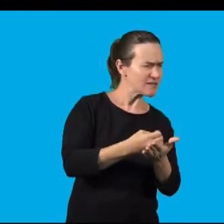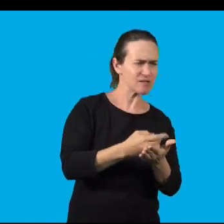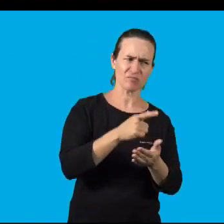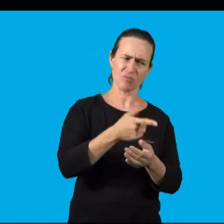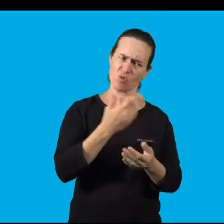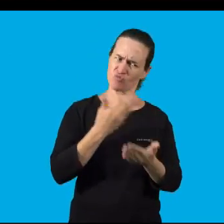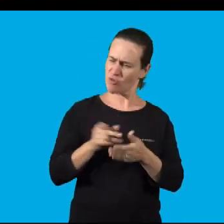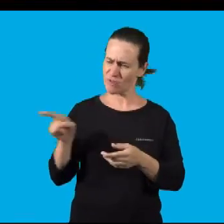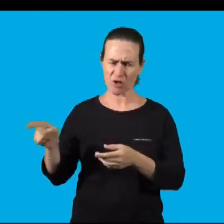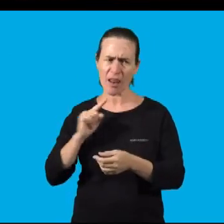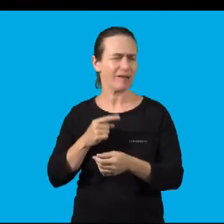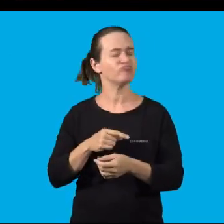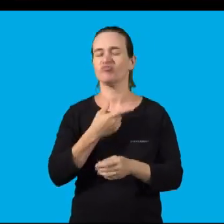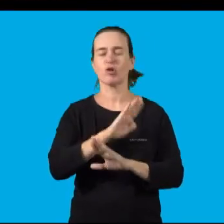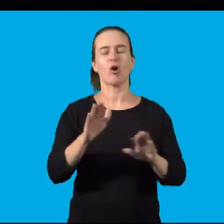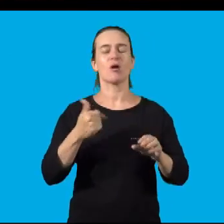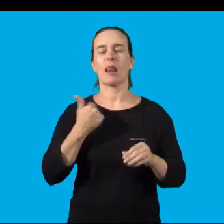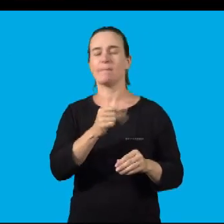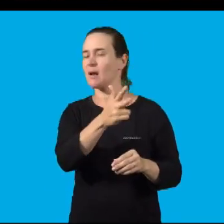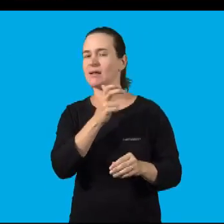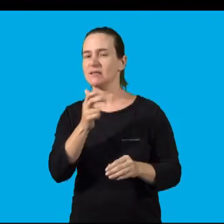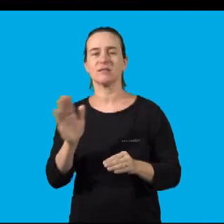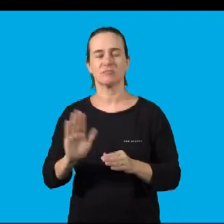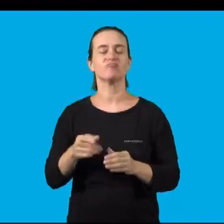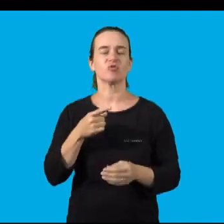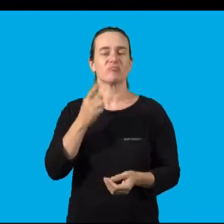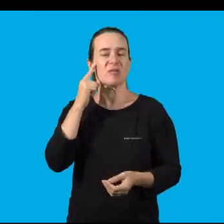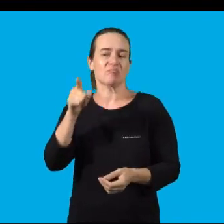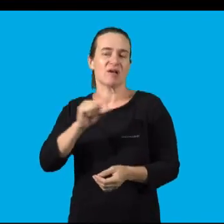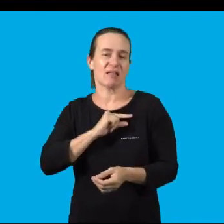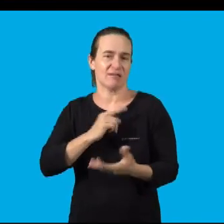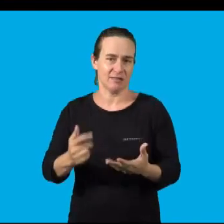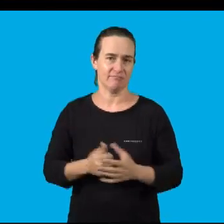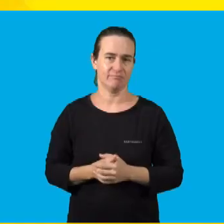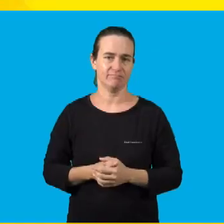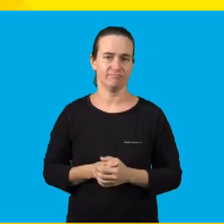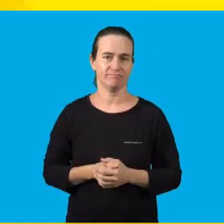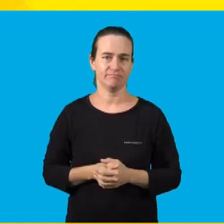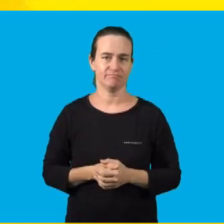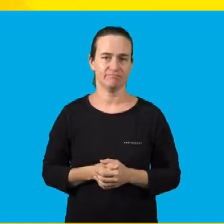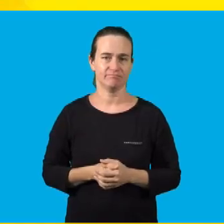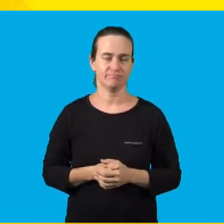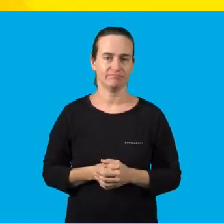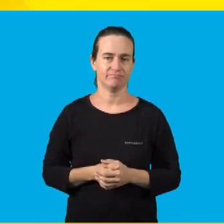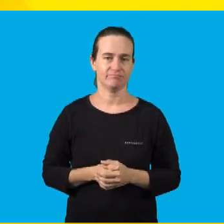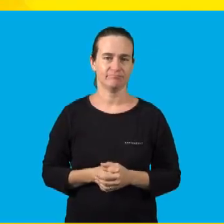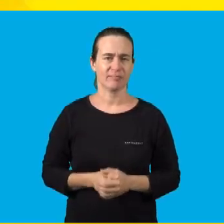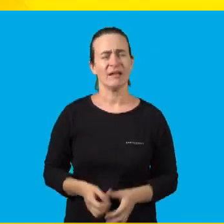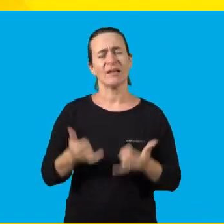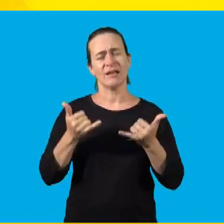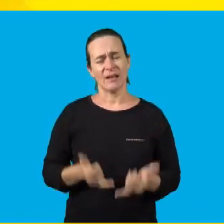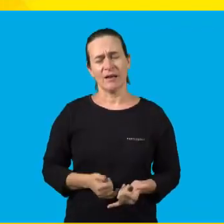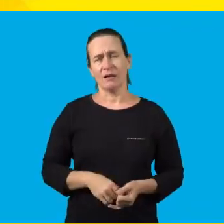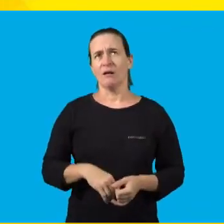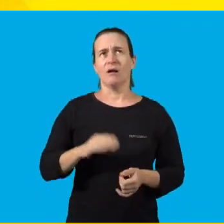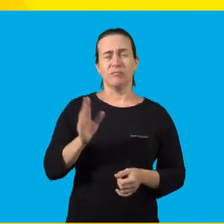contradicts the girl's accusation. So that is what is ironic about his actions. Now, I think we have